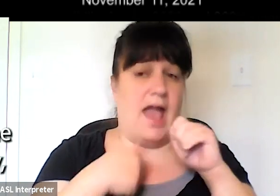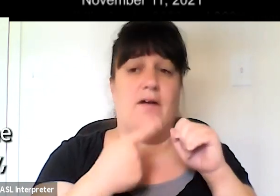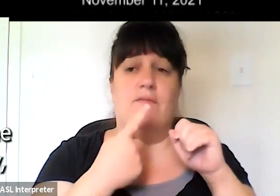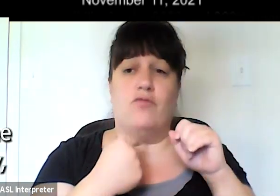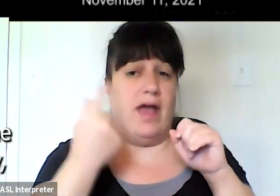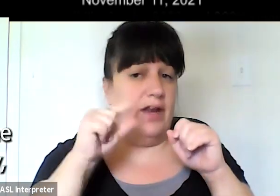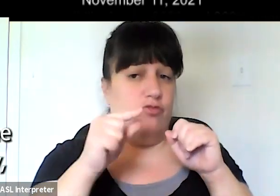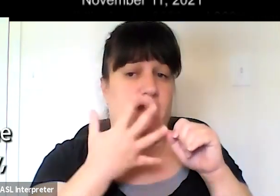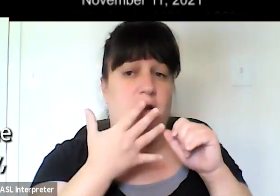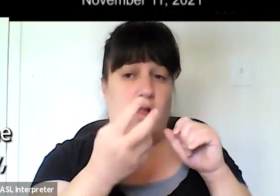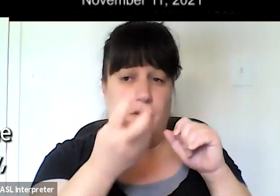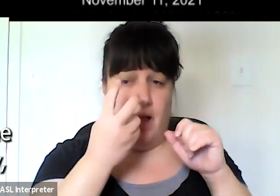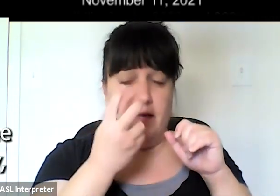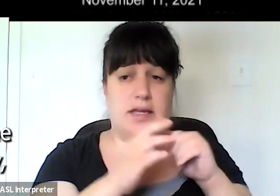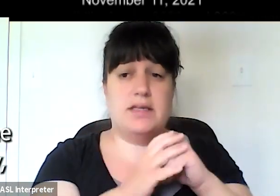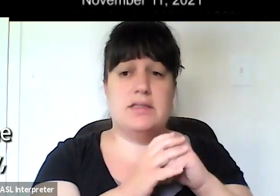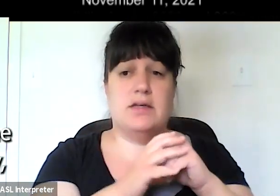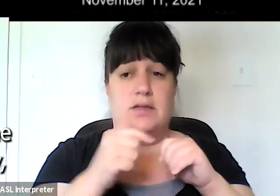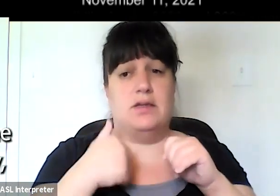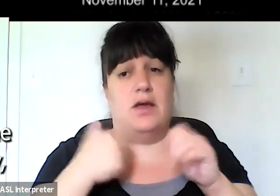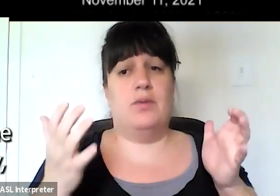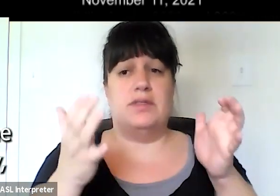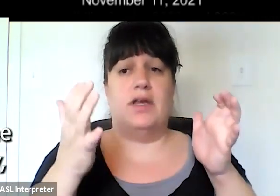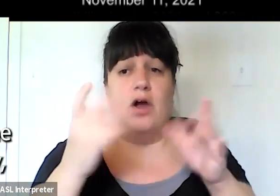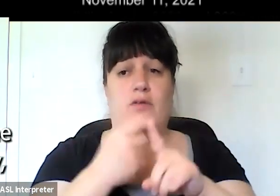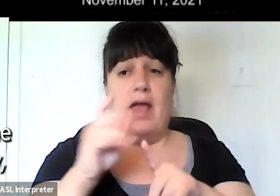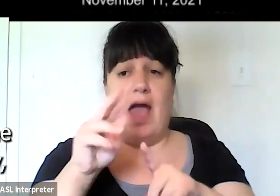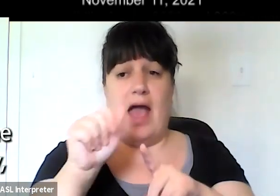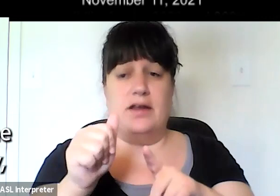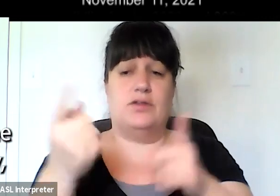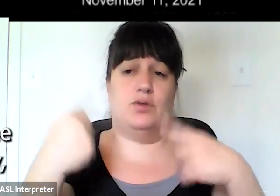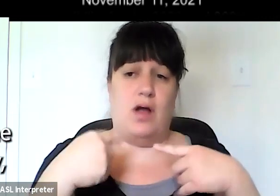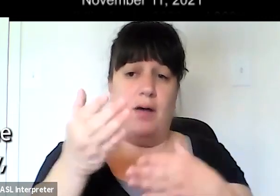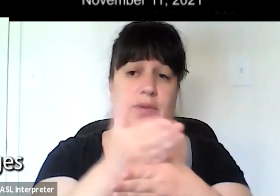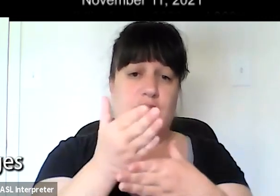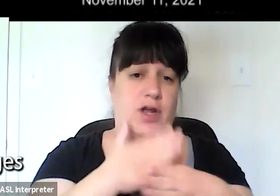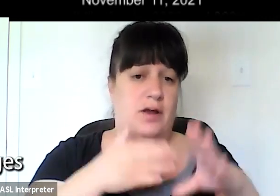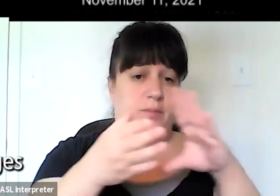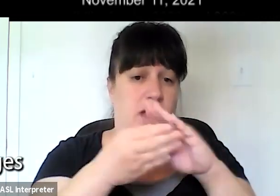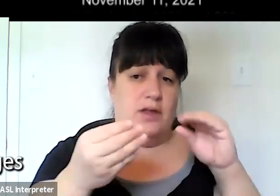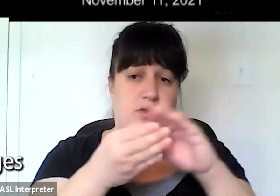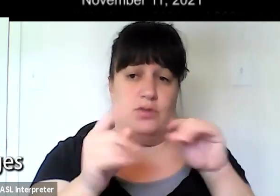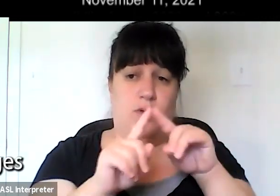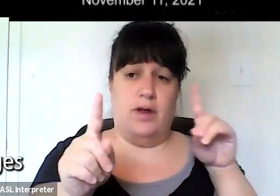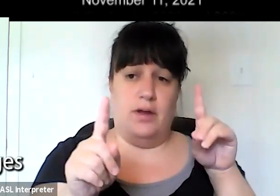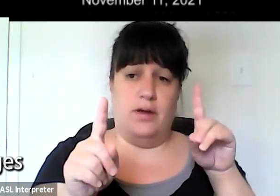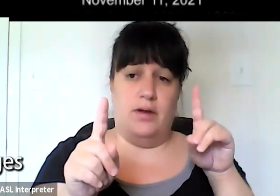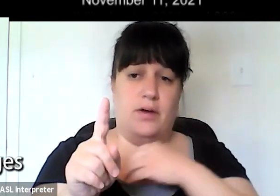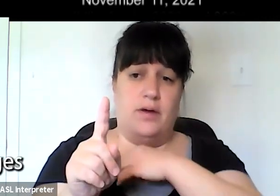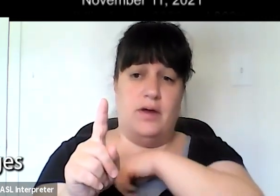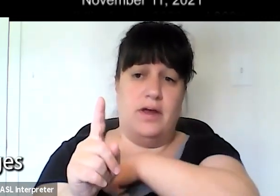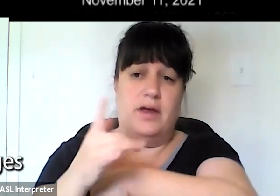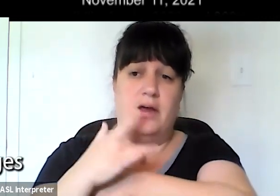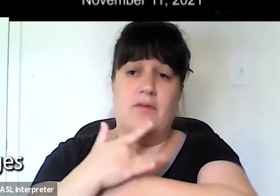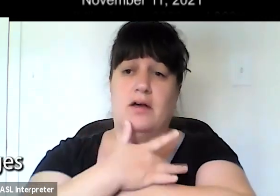So I was kind of encouraged by Anna to come here and share my story, but I felt more inclined